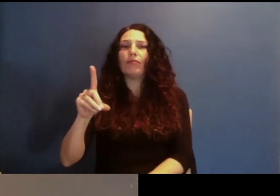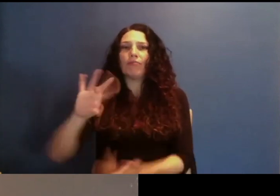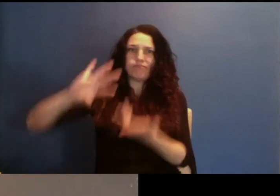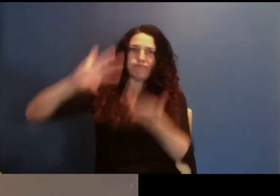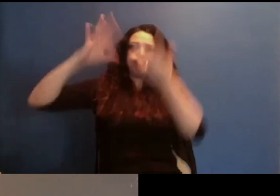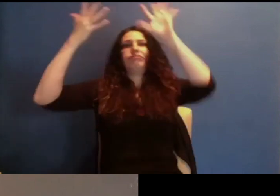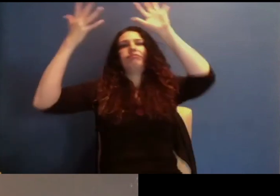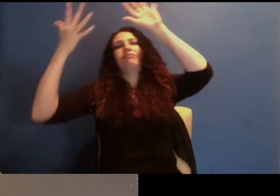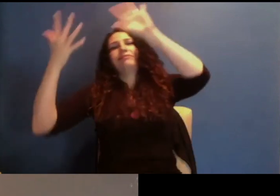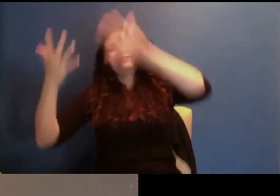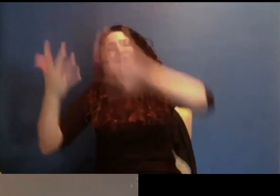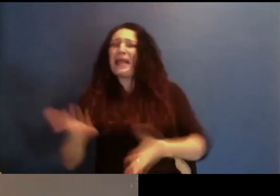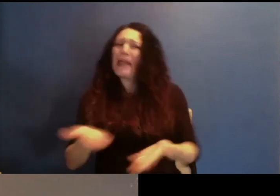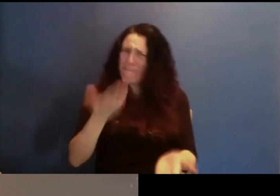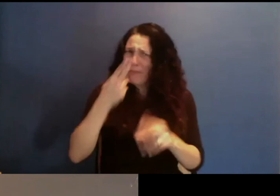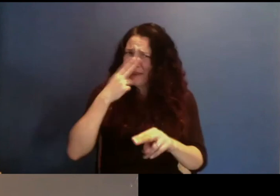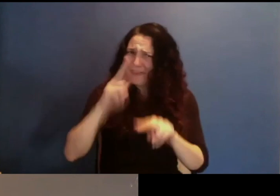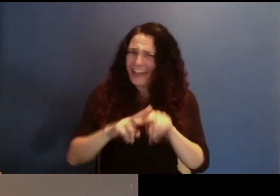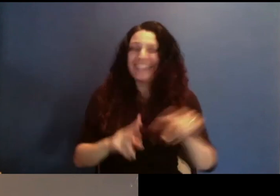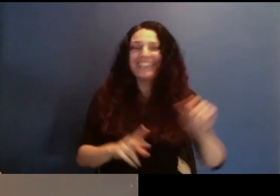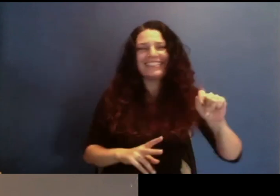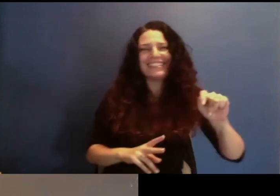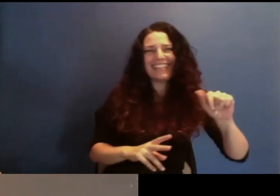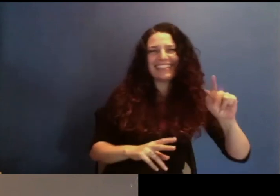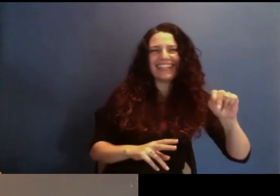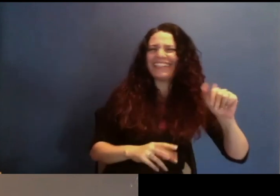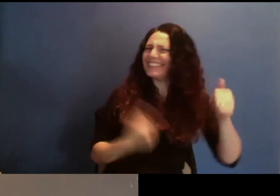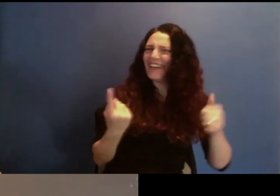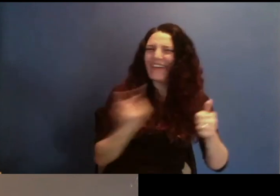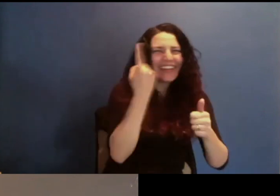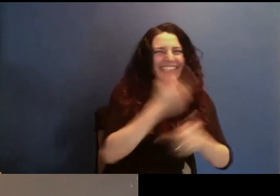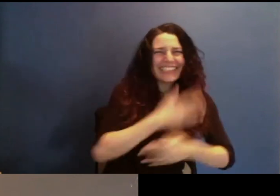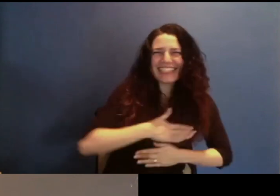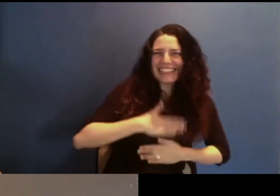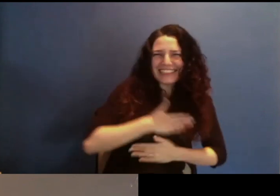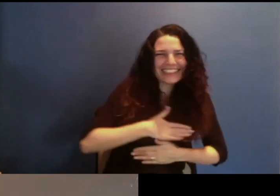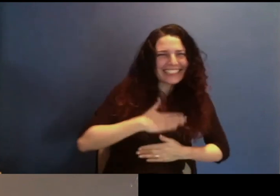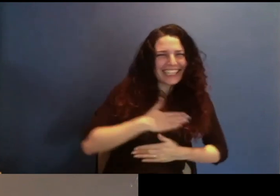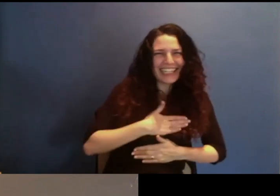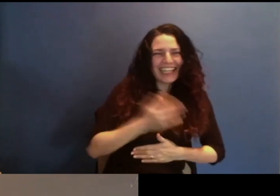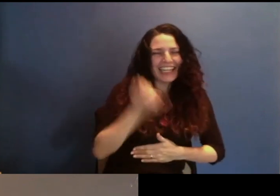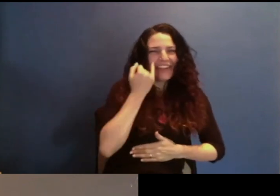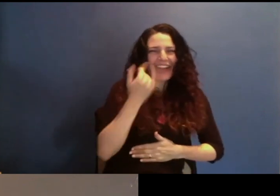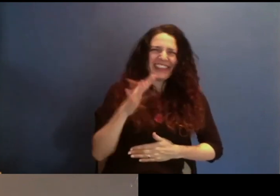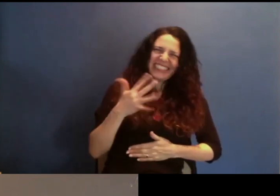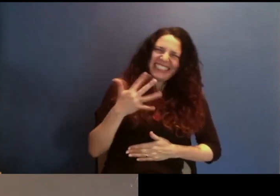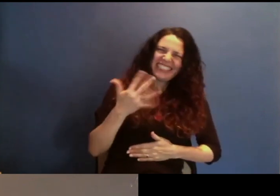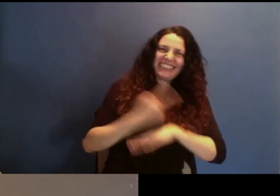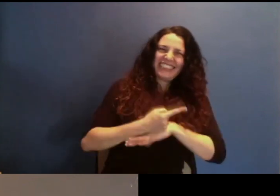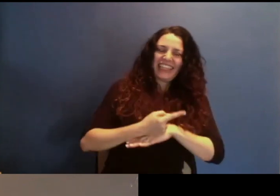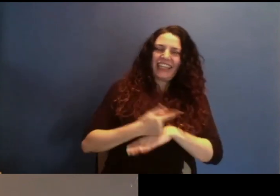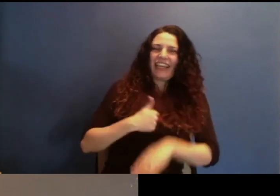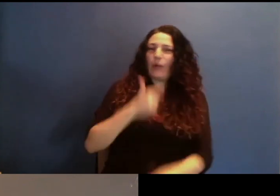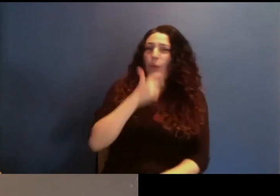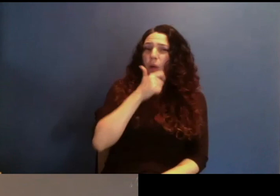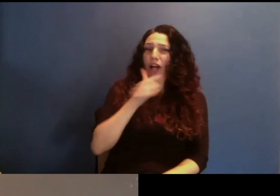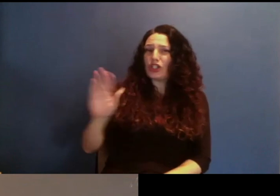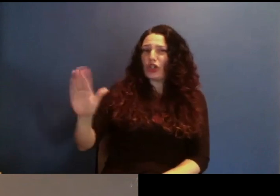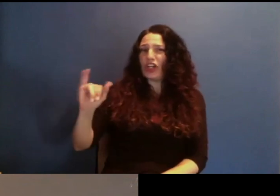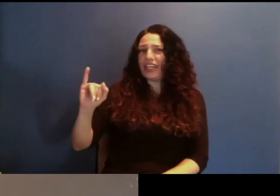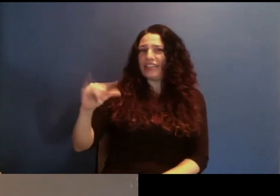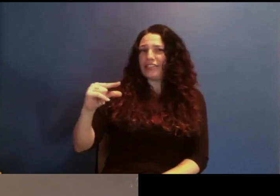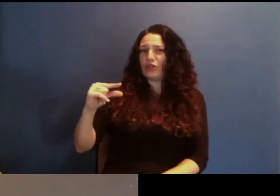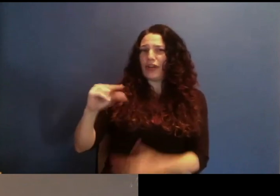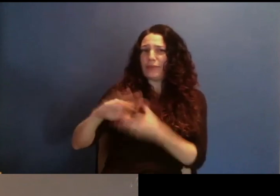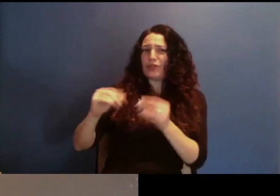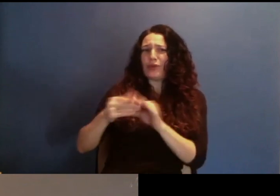it's very entertaining. Every time I'm having one of those kind of days, I see your Insta story and I laugh and just